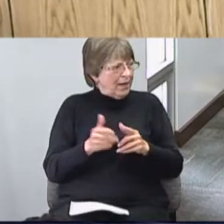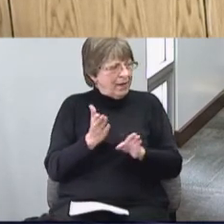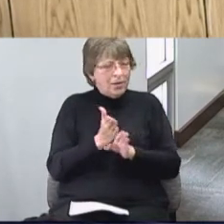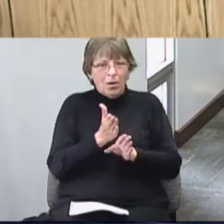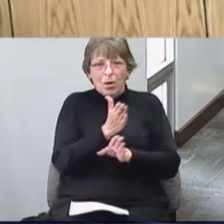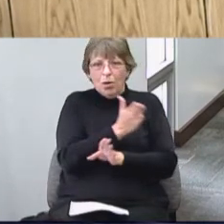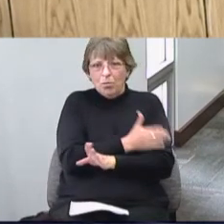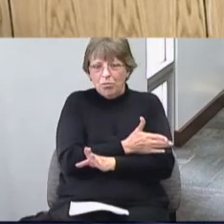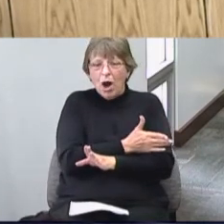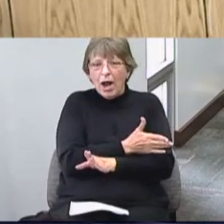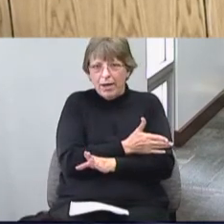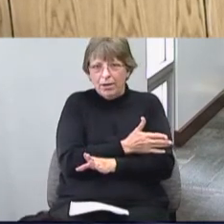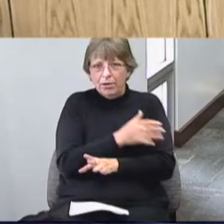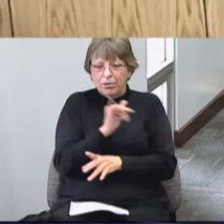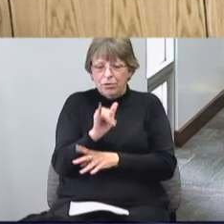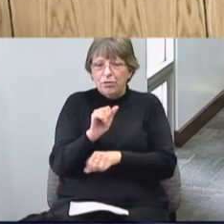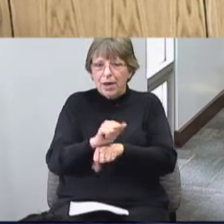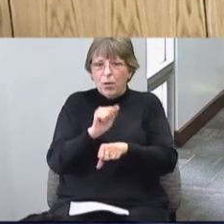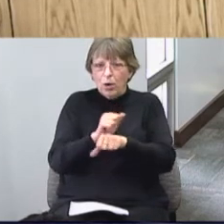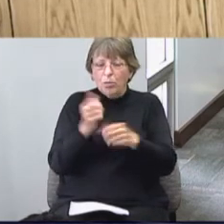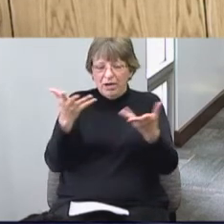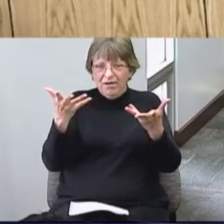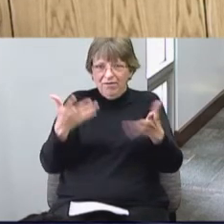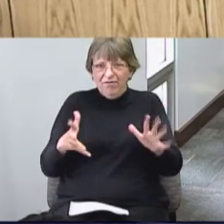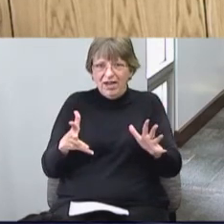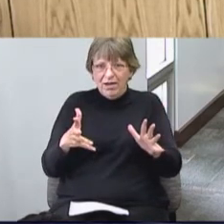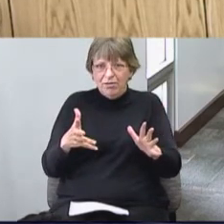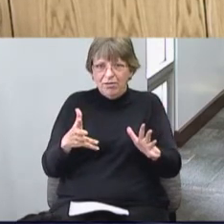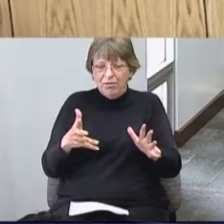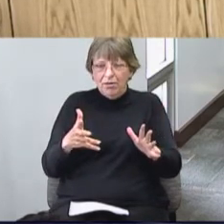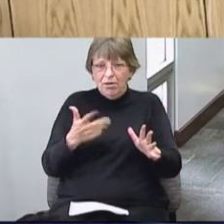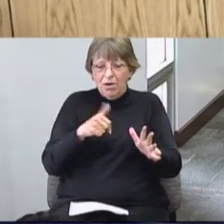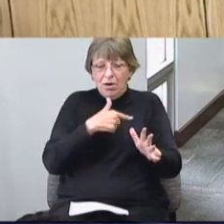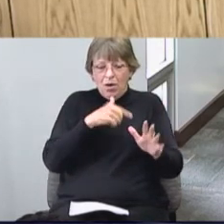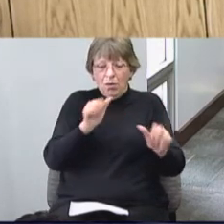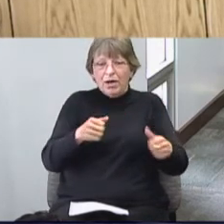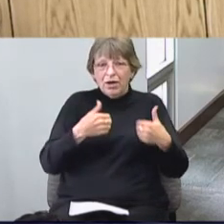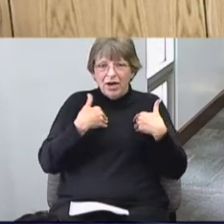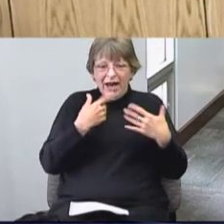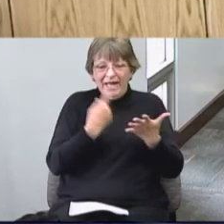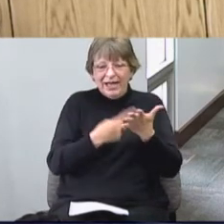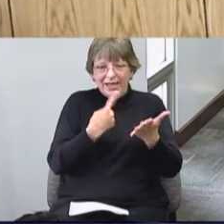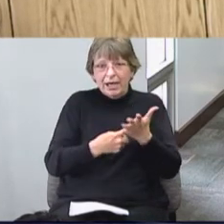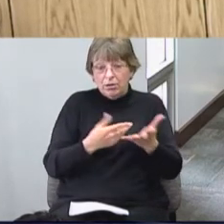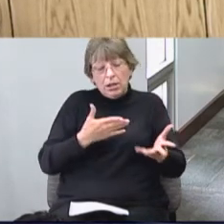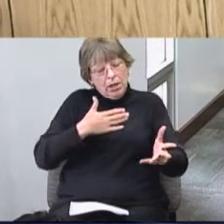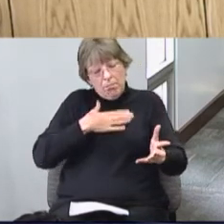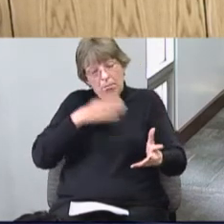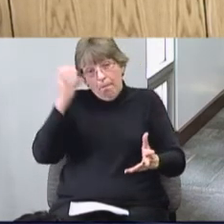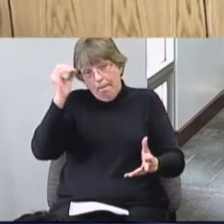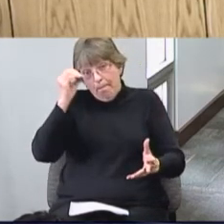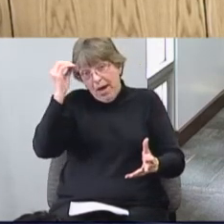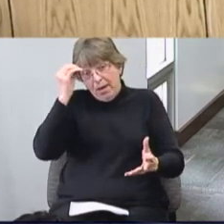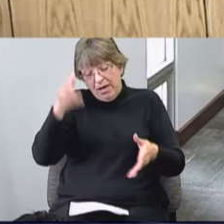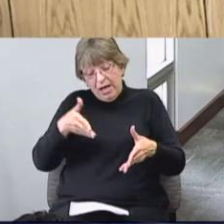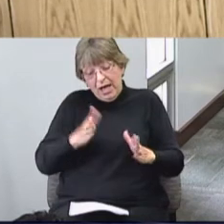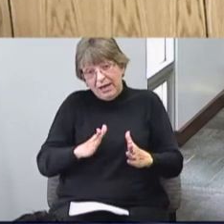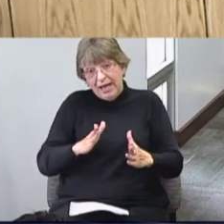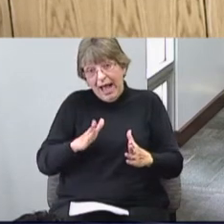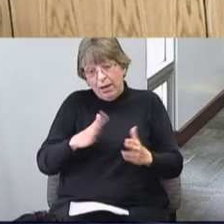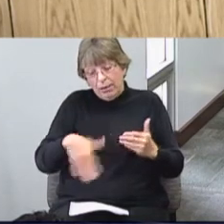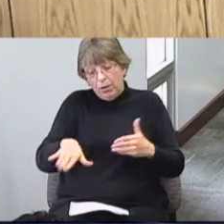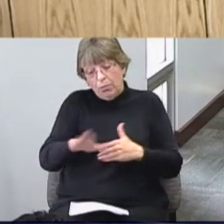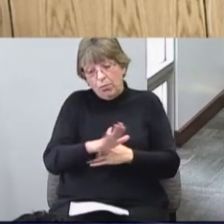engage in conversation that could have, in my opinion, allowed the property